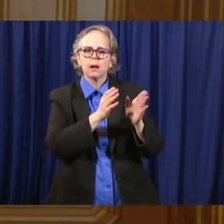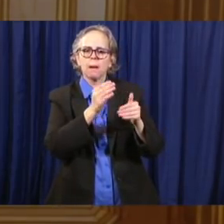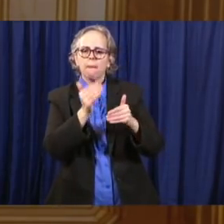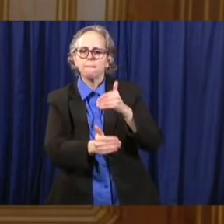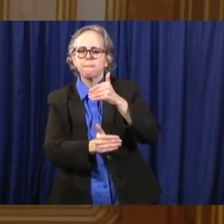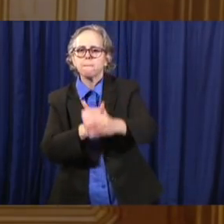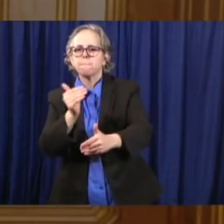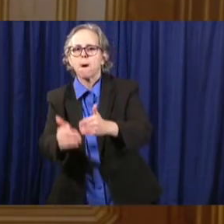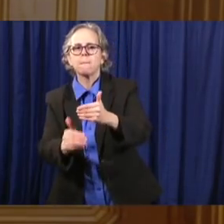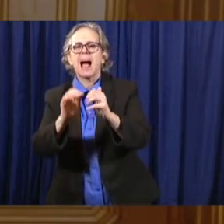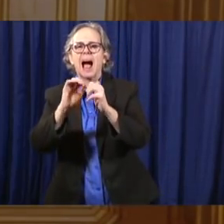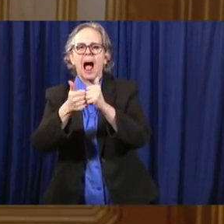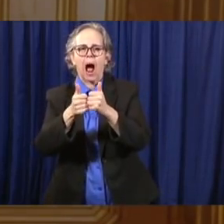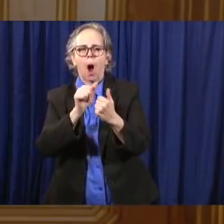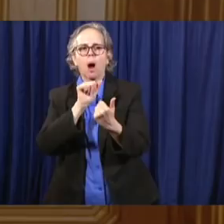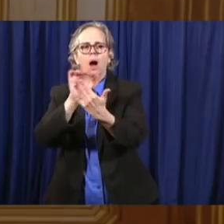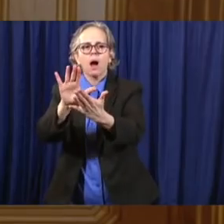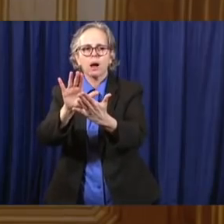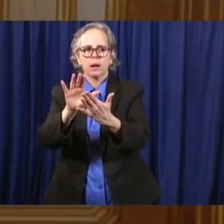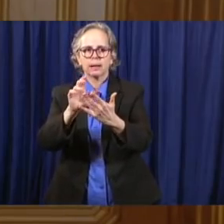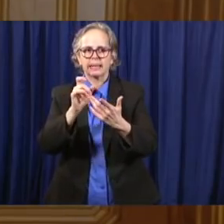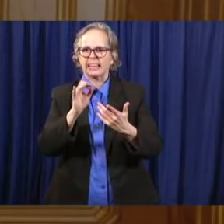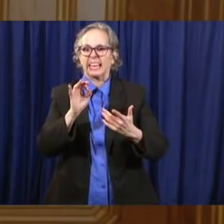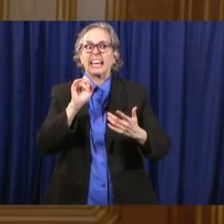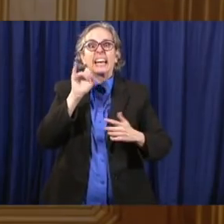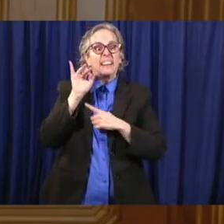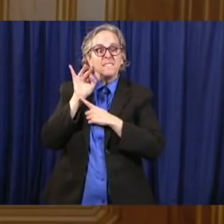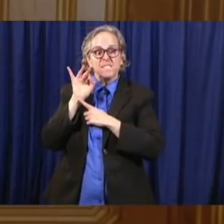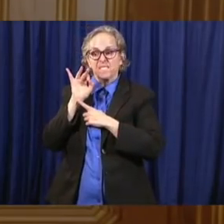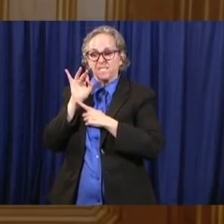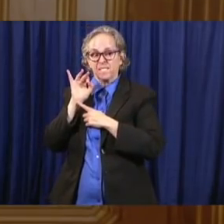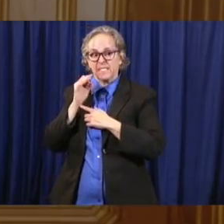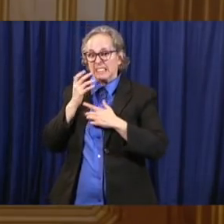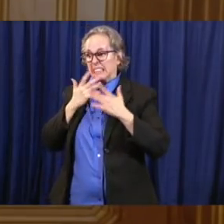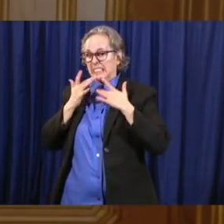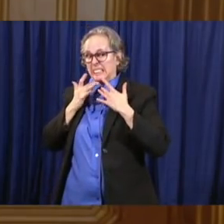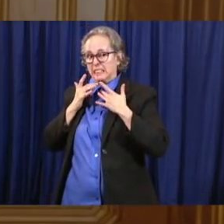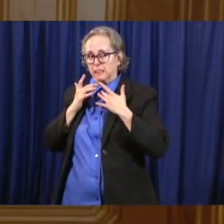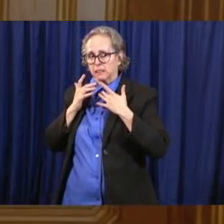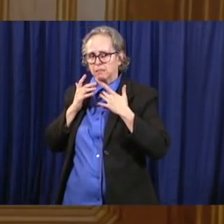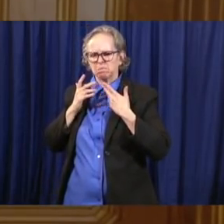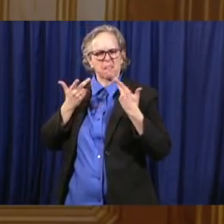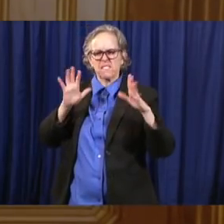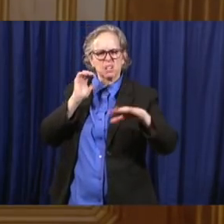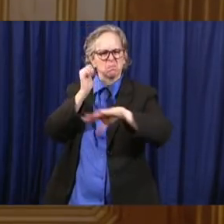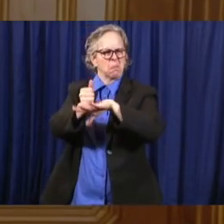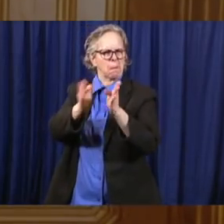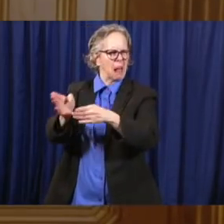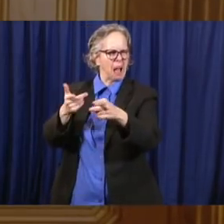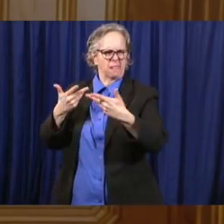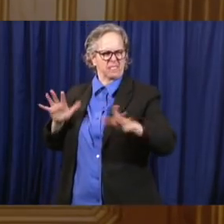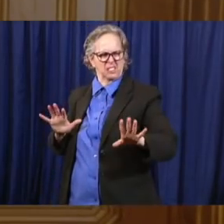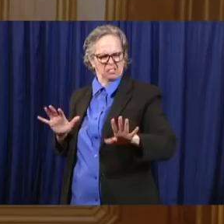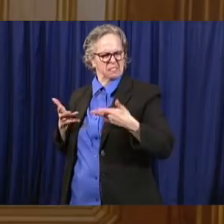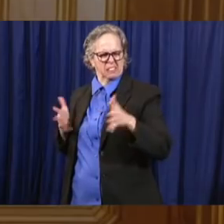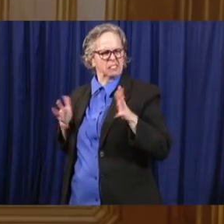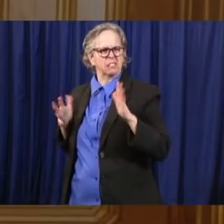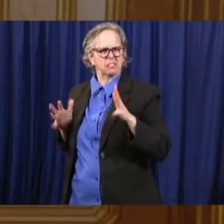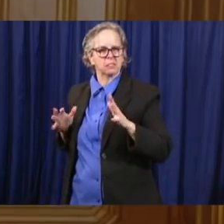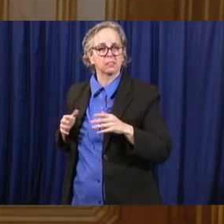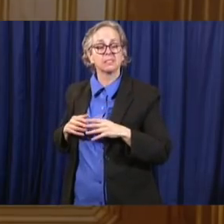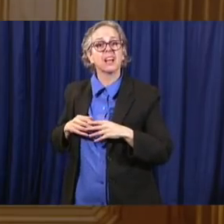there's a scarcity or when tough decisions have to be made. My